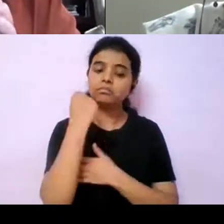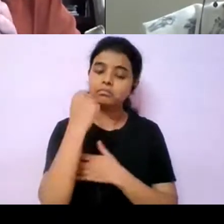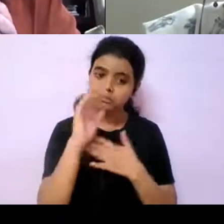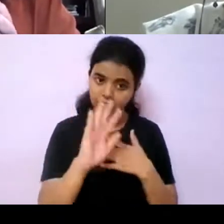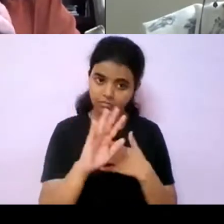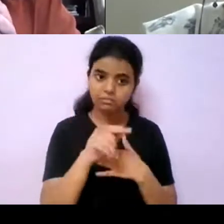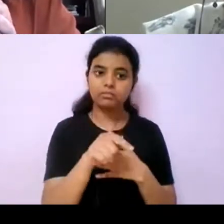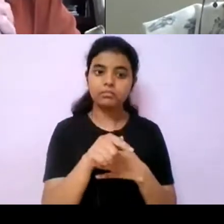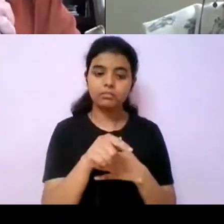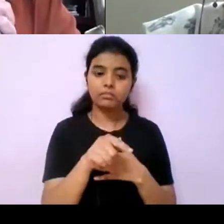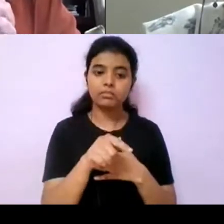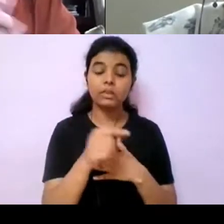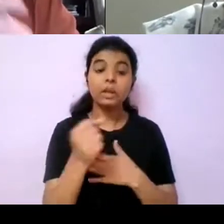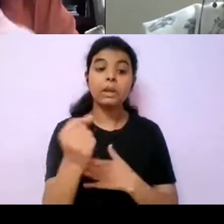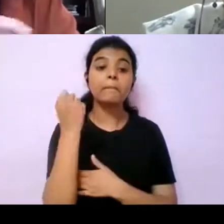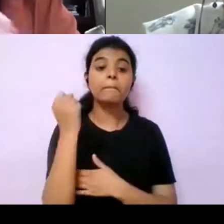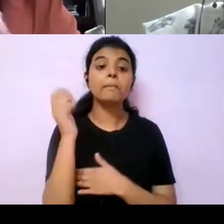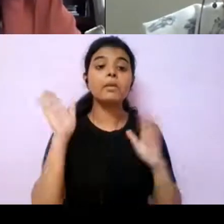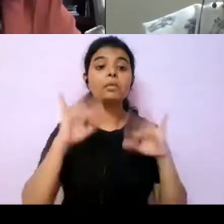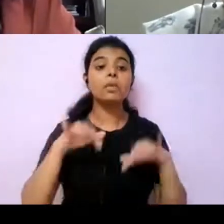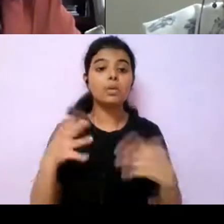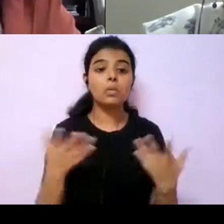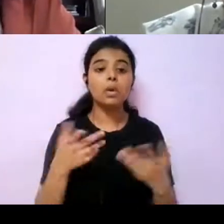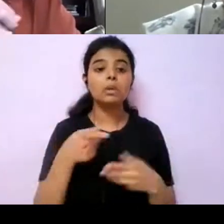she becomes known,